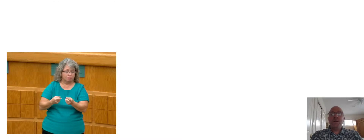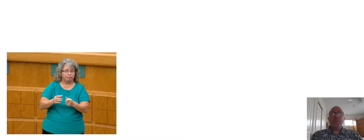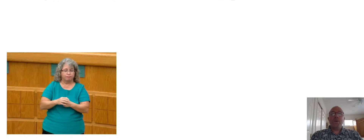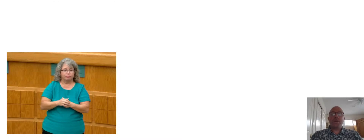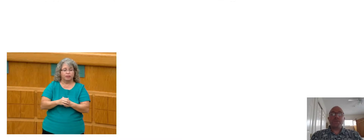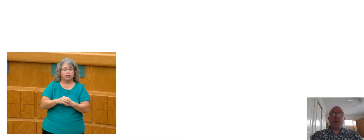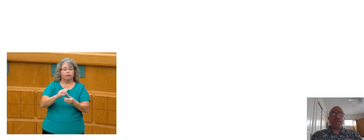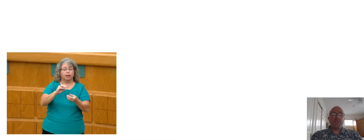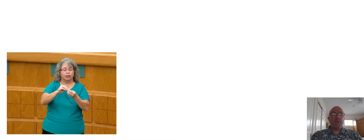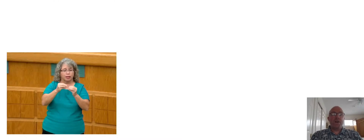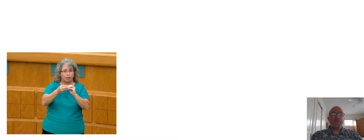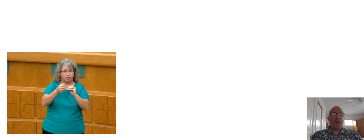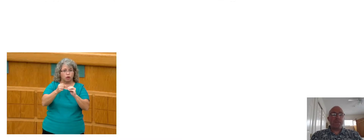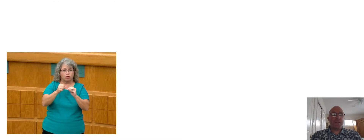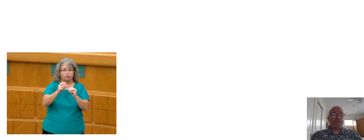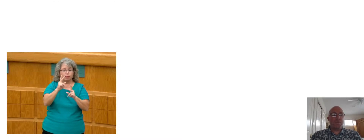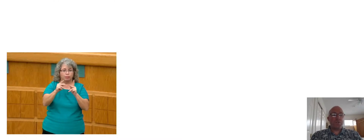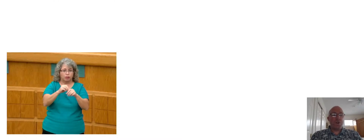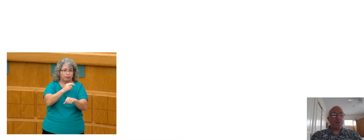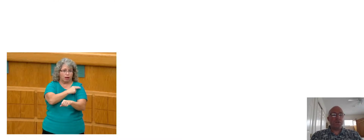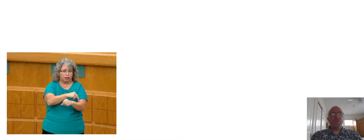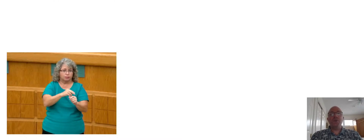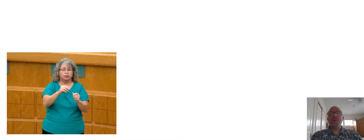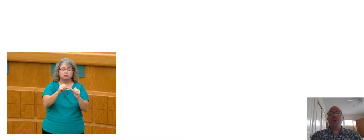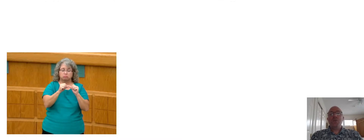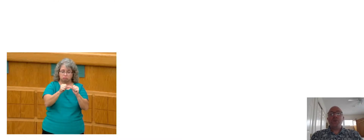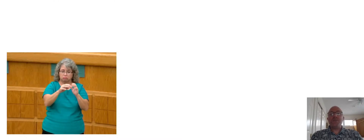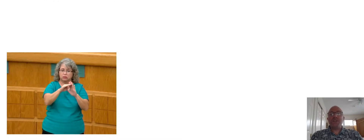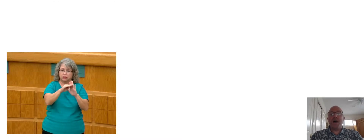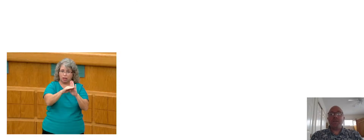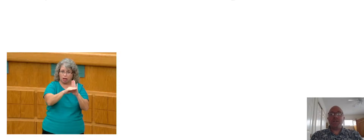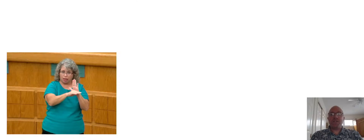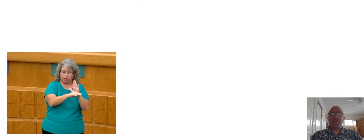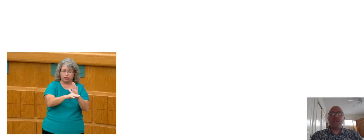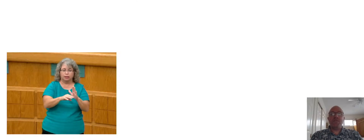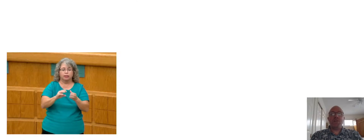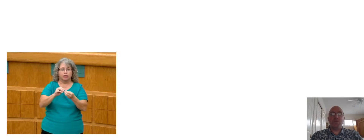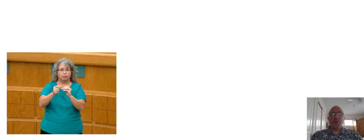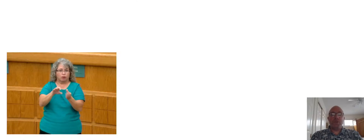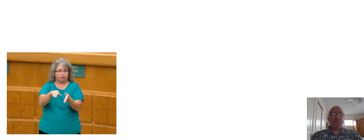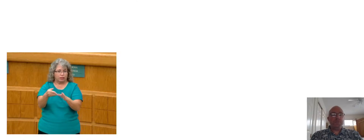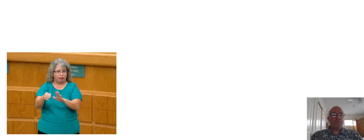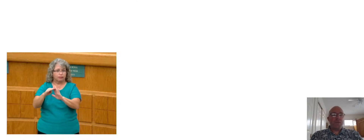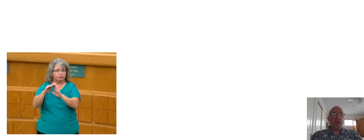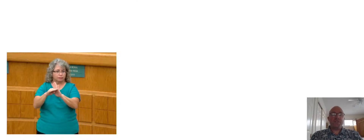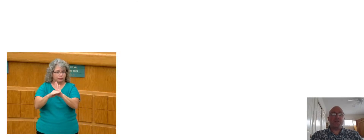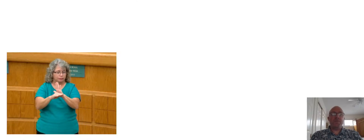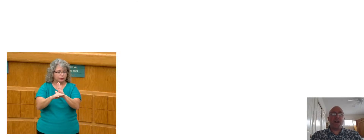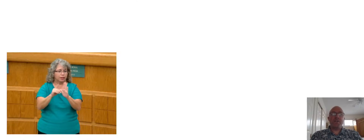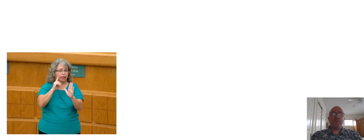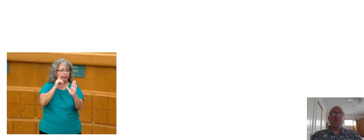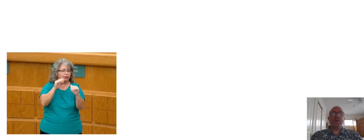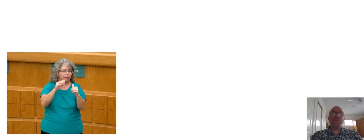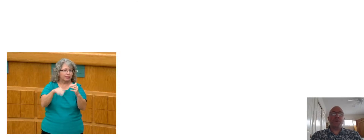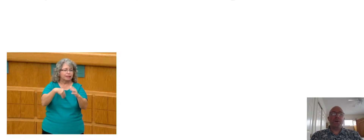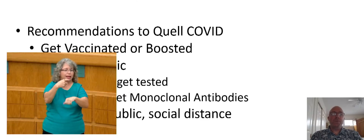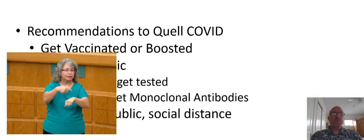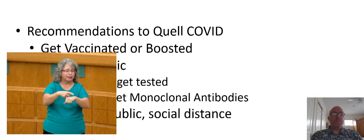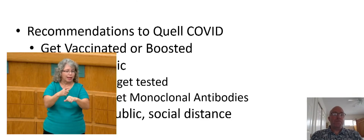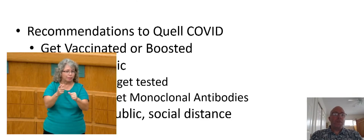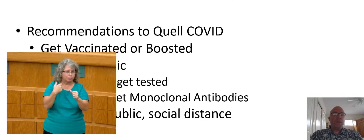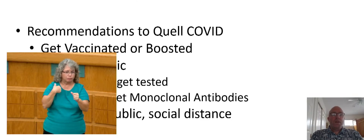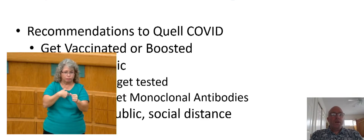decline, but we expect by the next time we're talking to you, we will see evidence that they've leveled off at some value above